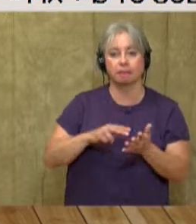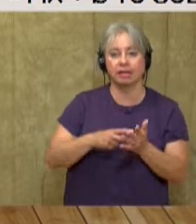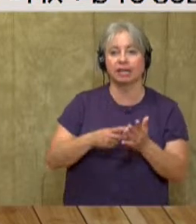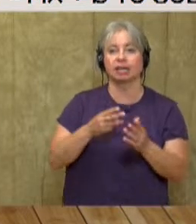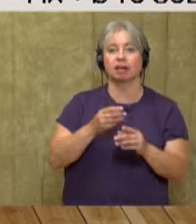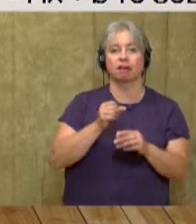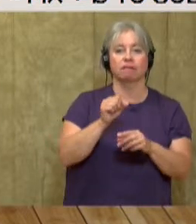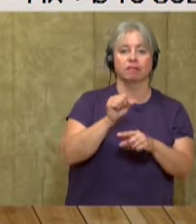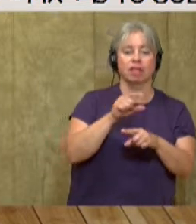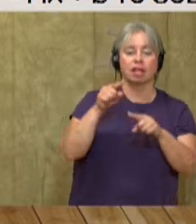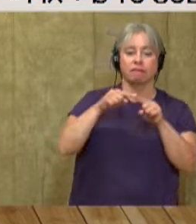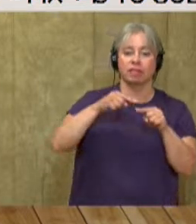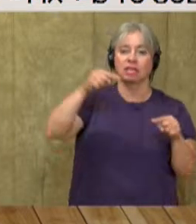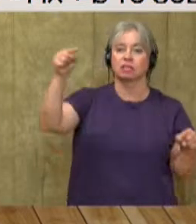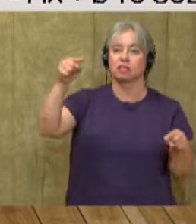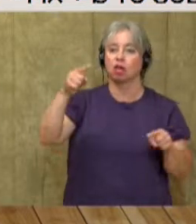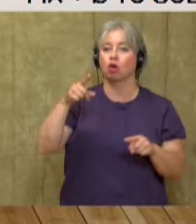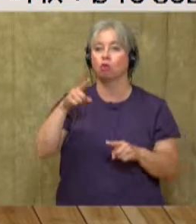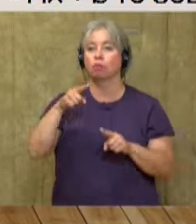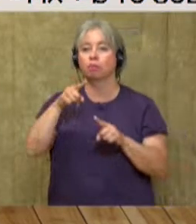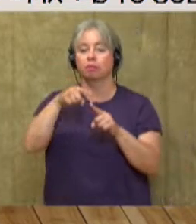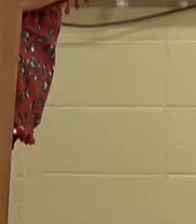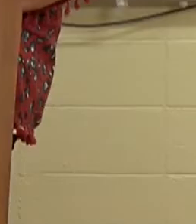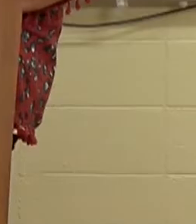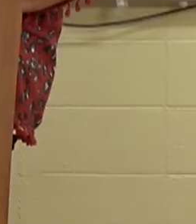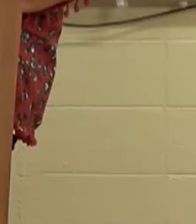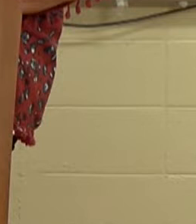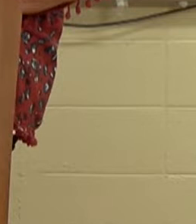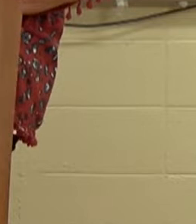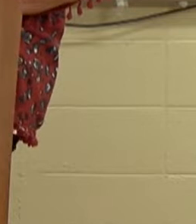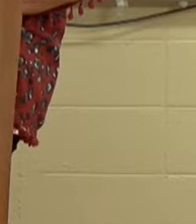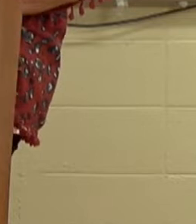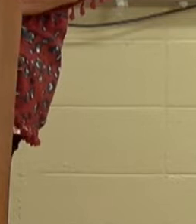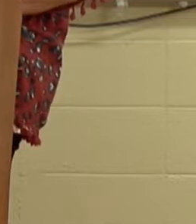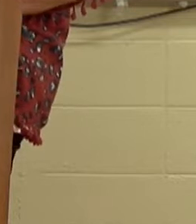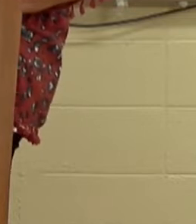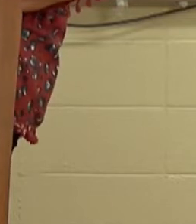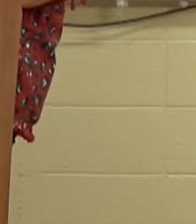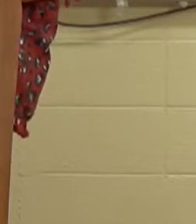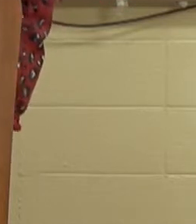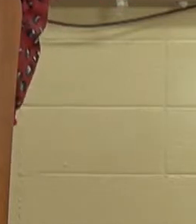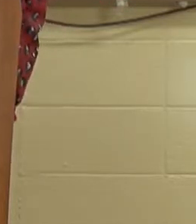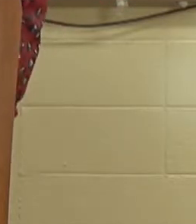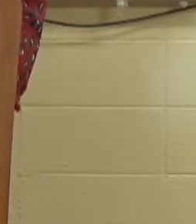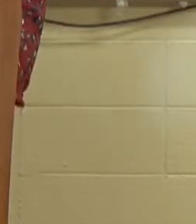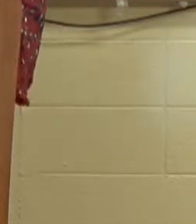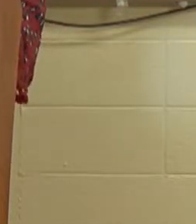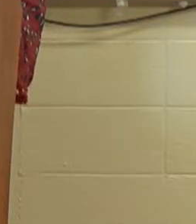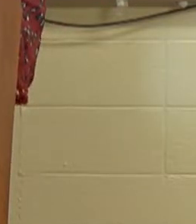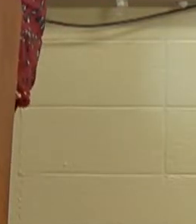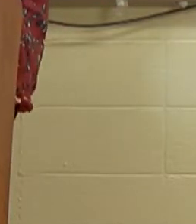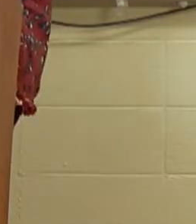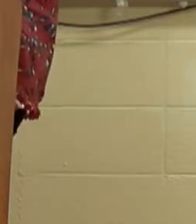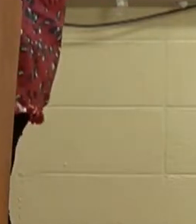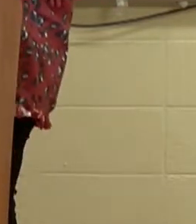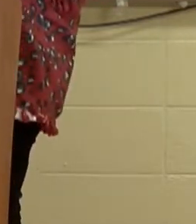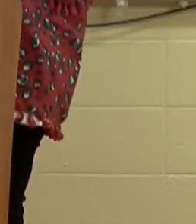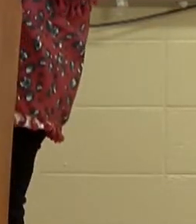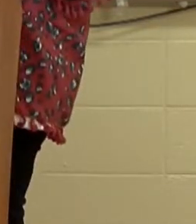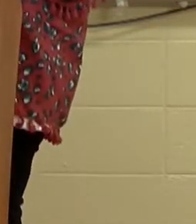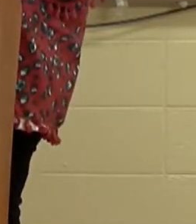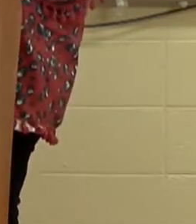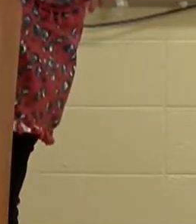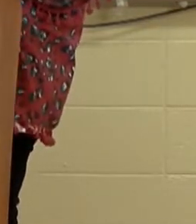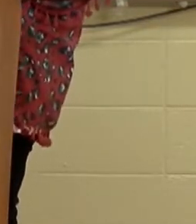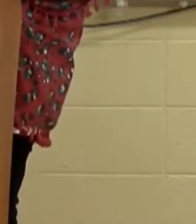the y-intercept. So you guys ready for that? All right, let's go. So what is a scatter plot? First, we need